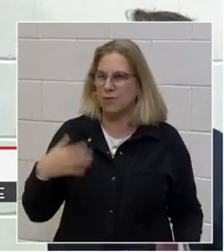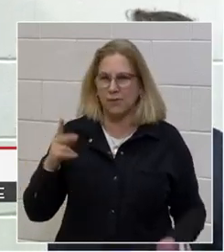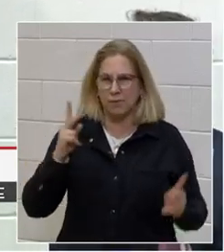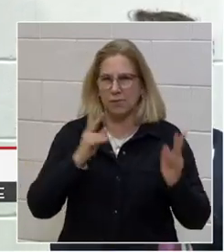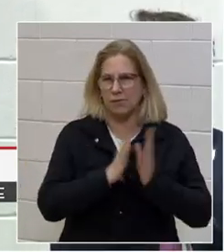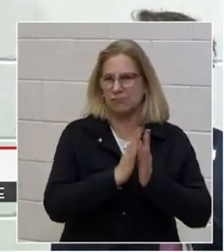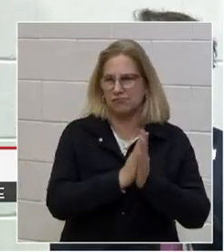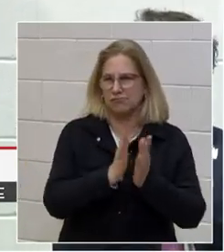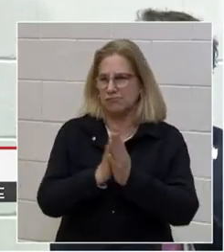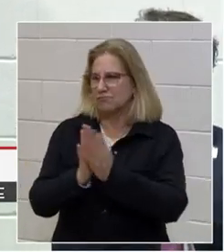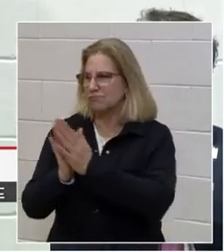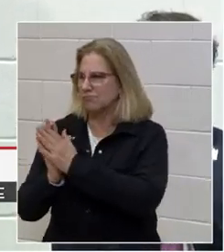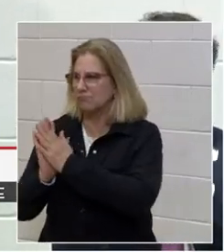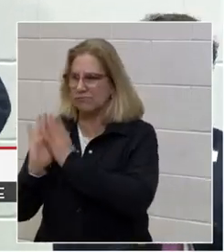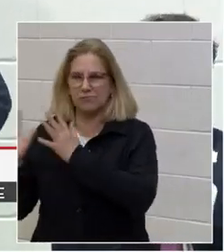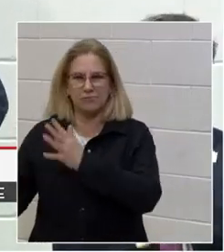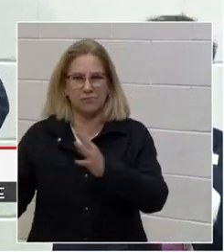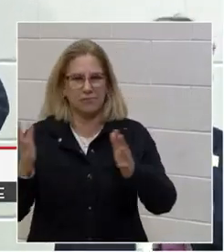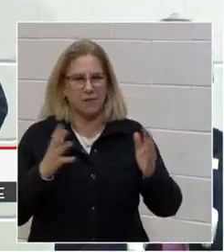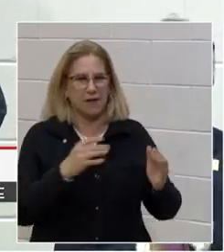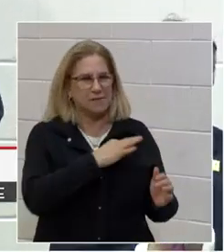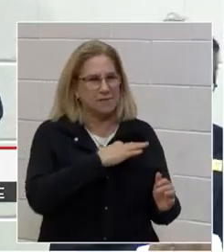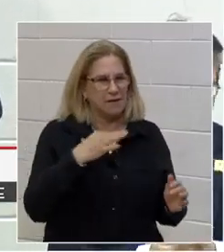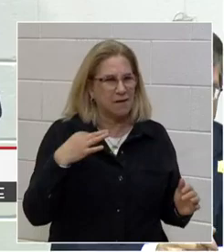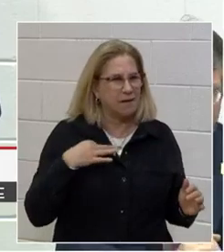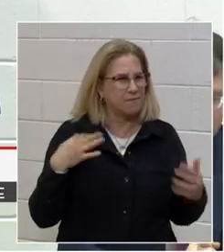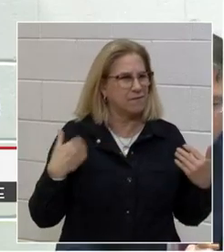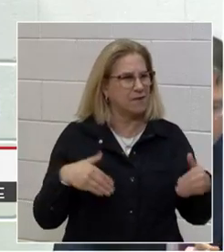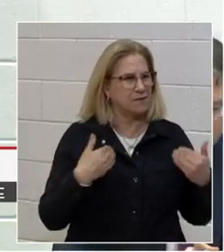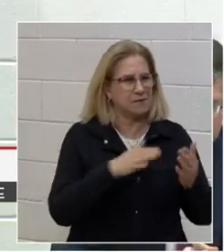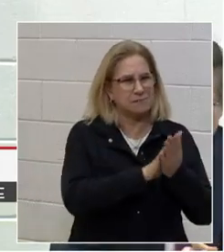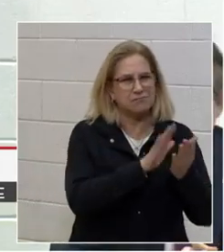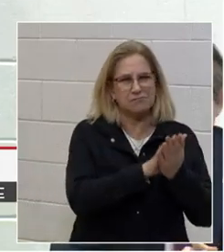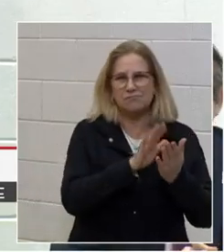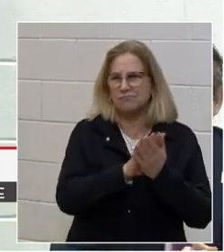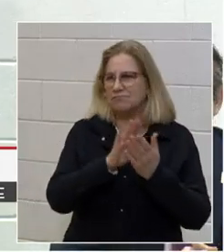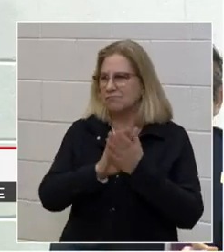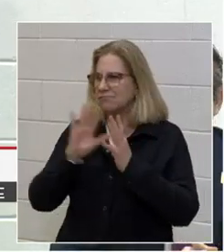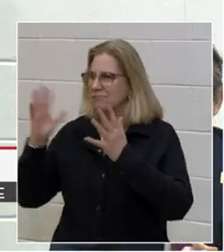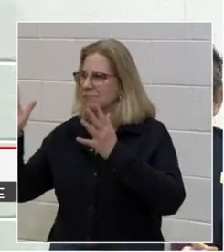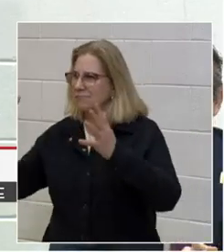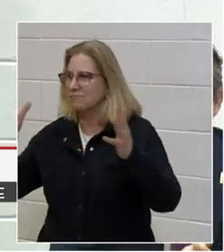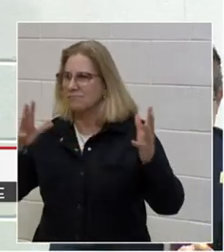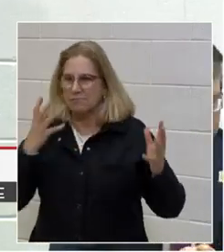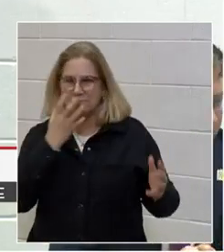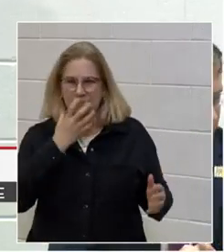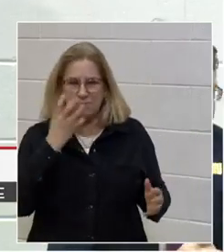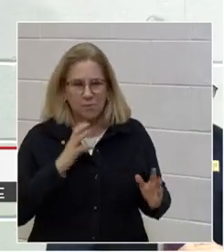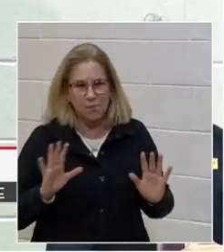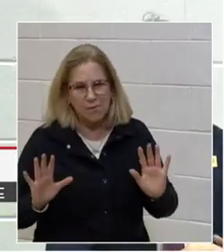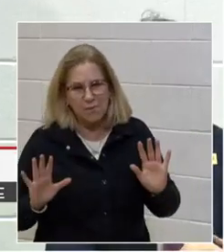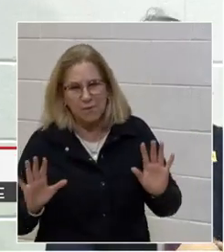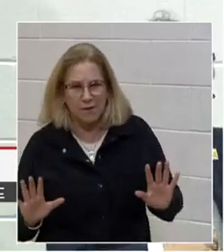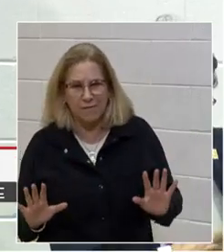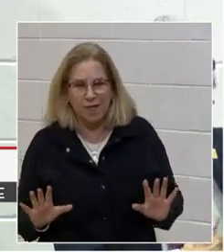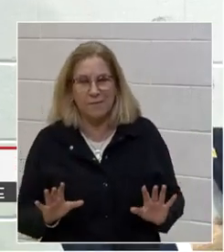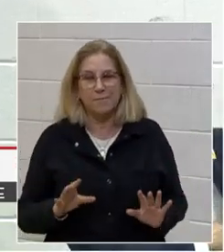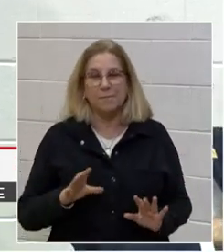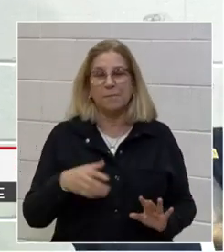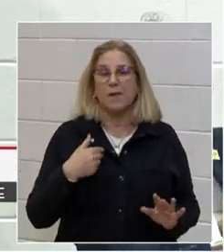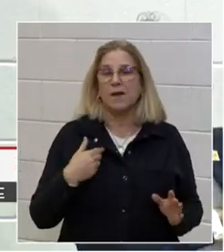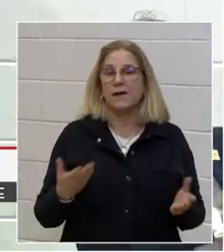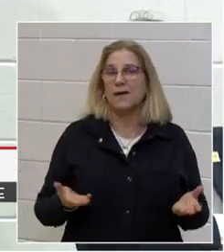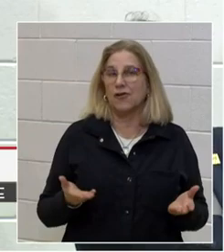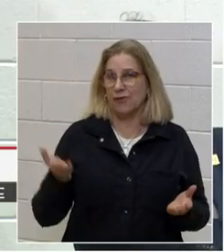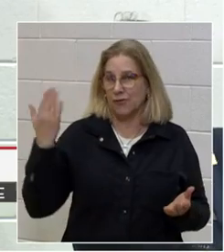Richardson and the entire staff here at Brookland. It wasn't that long that we were here with the president. It